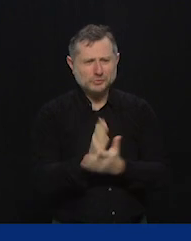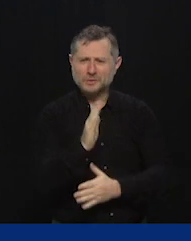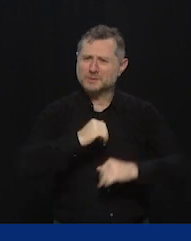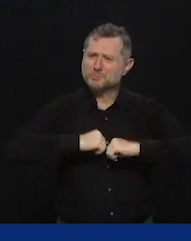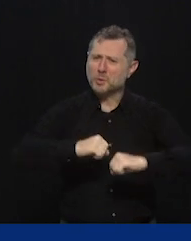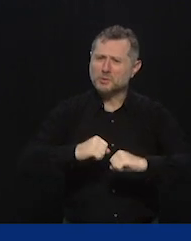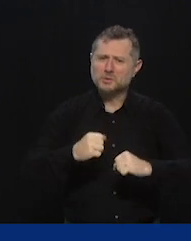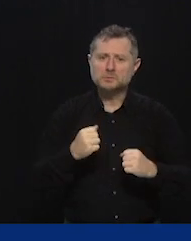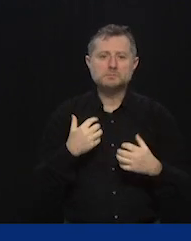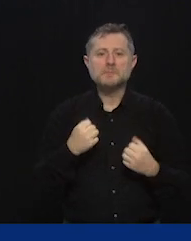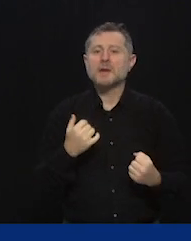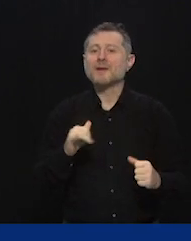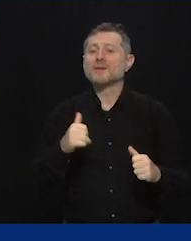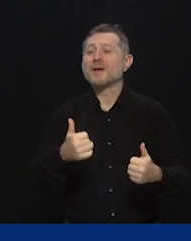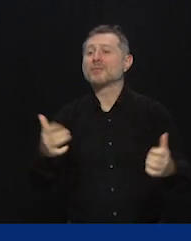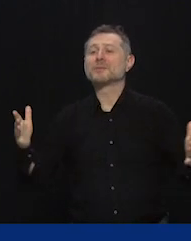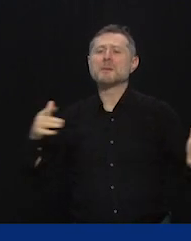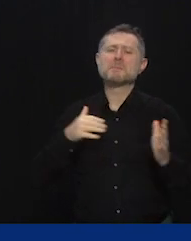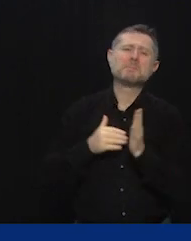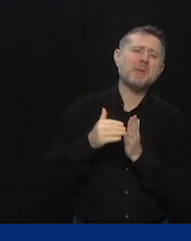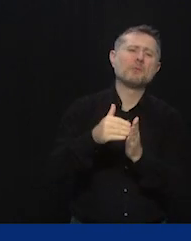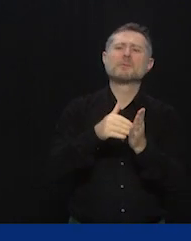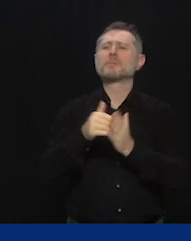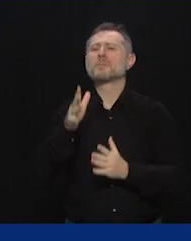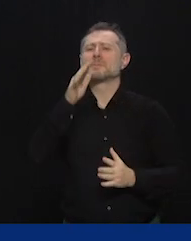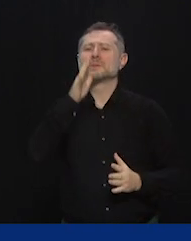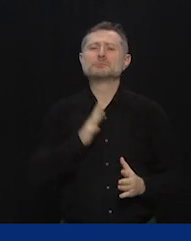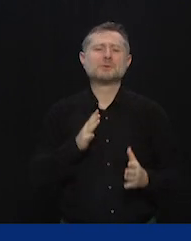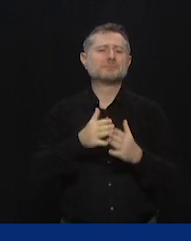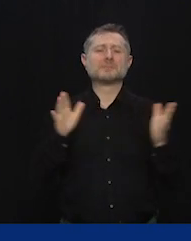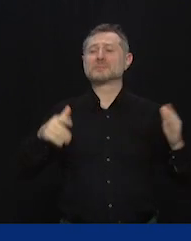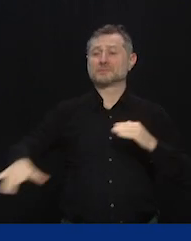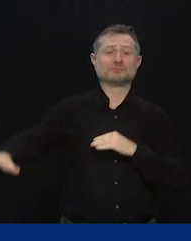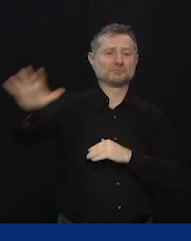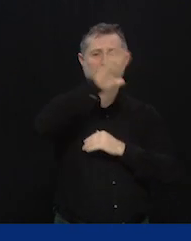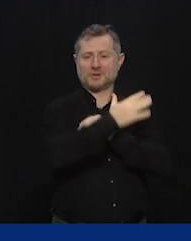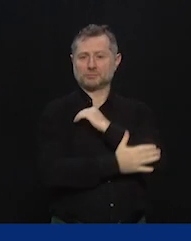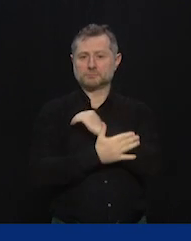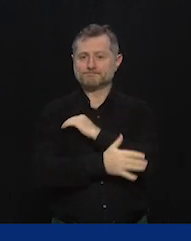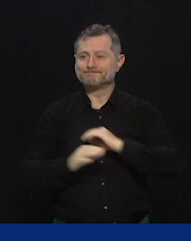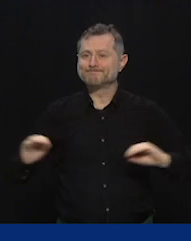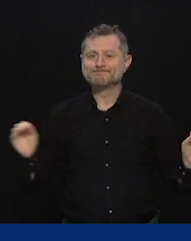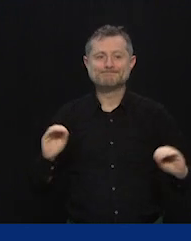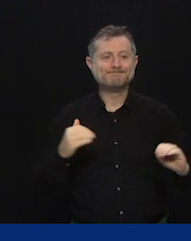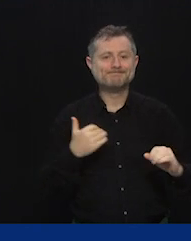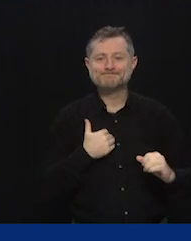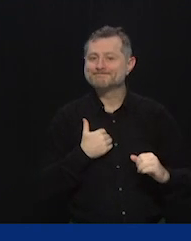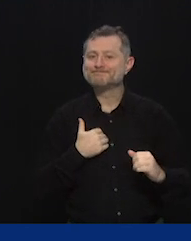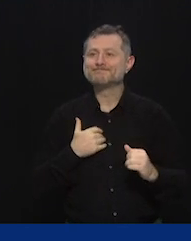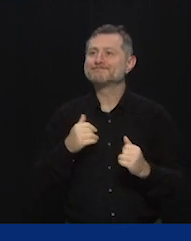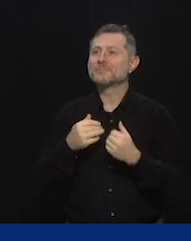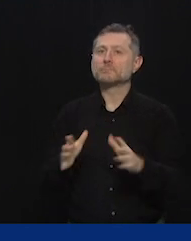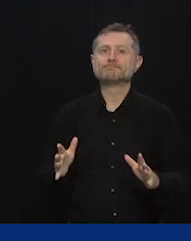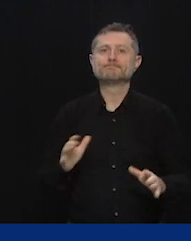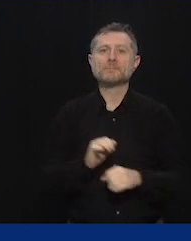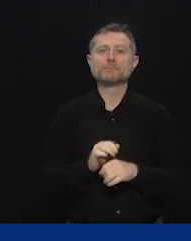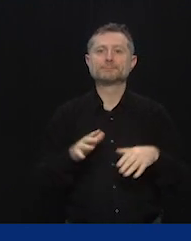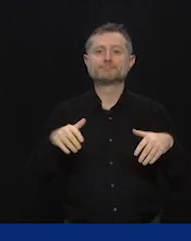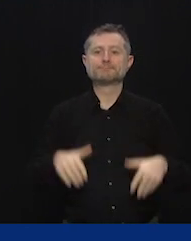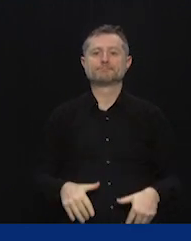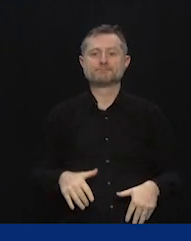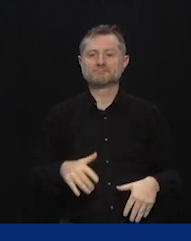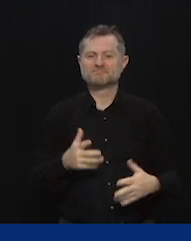country still do not, causing them to lose their jobs and face dire economic consequences. The U.S. Senate